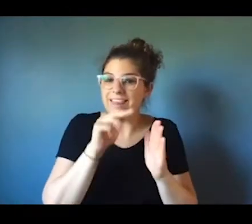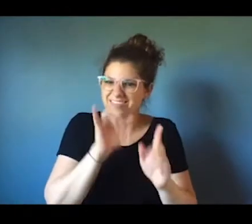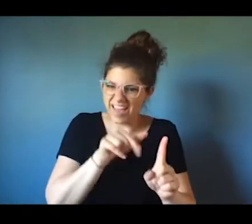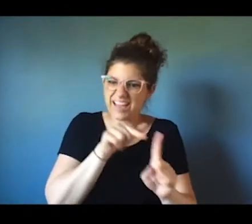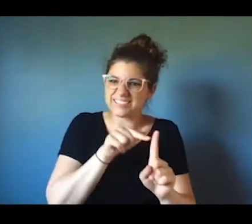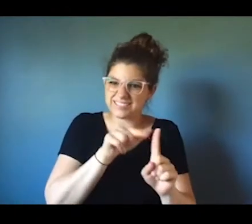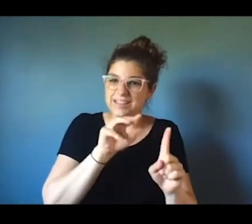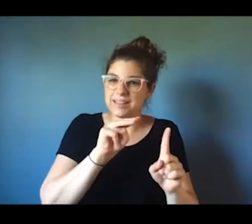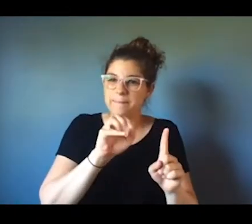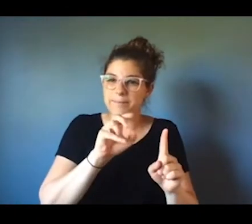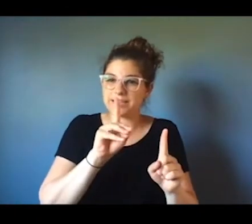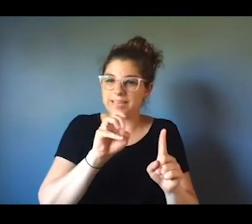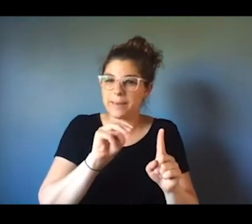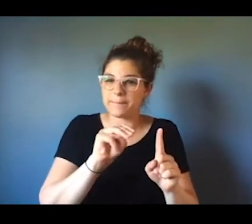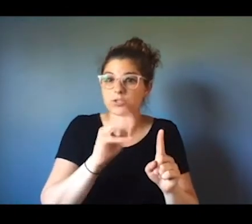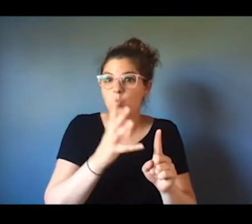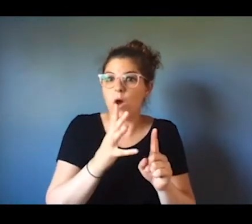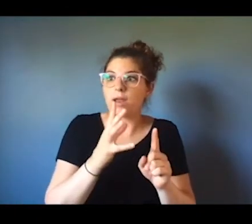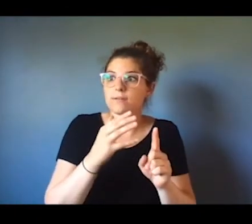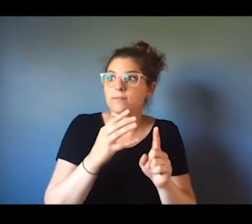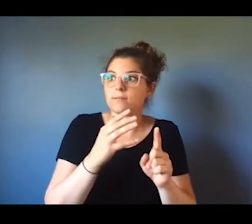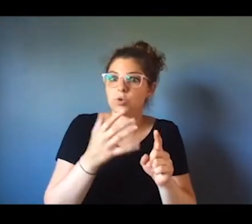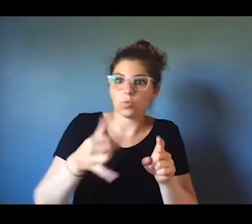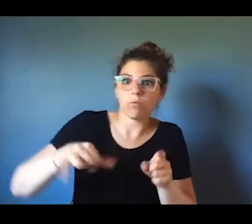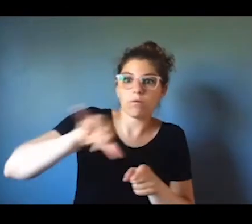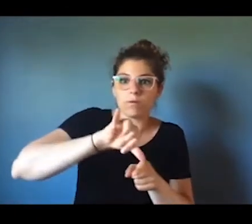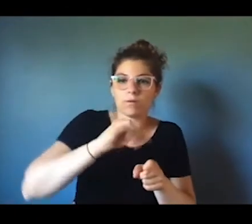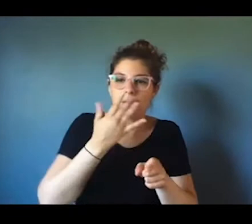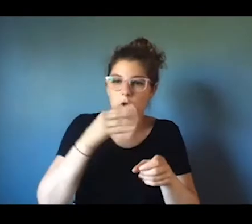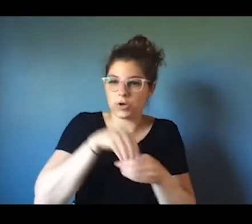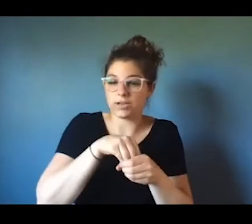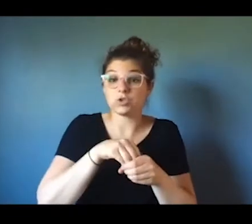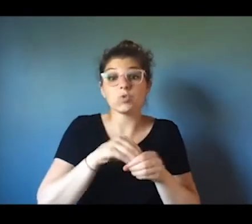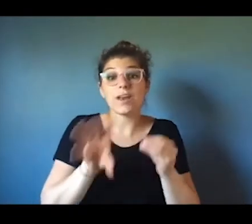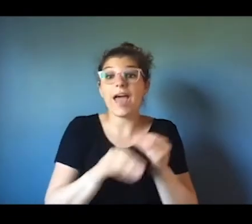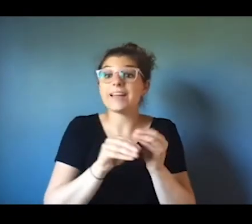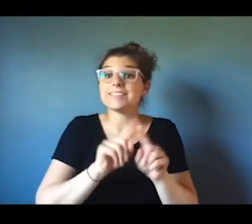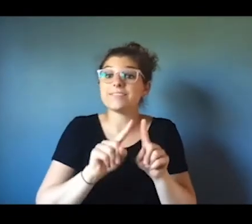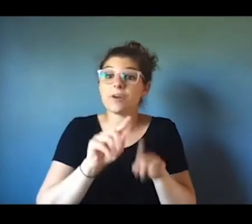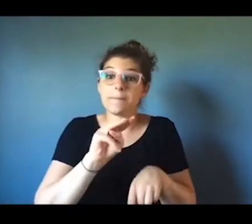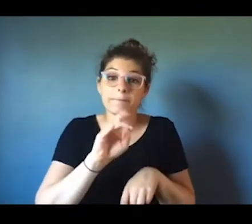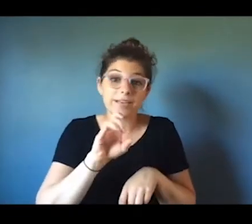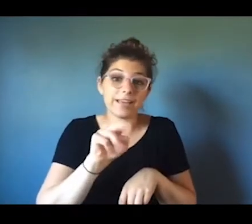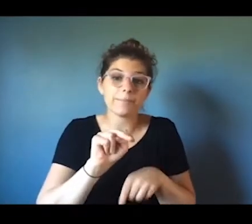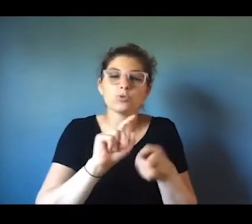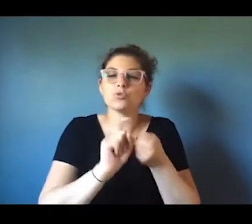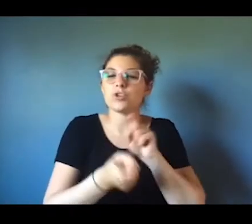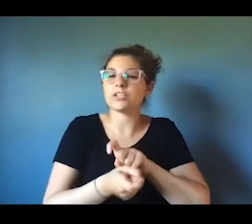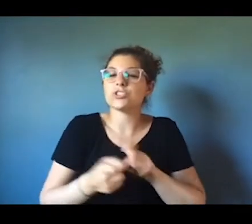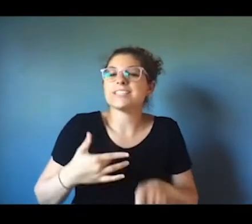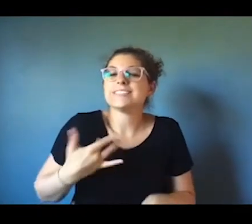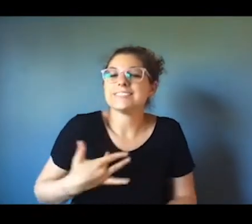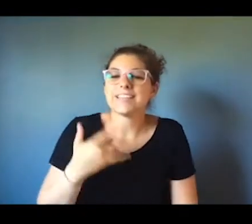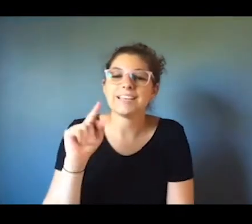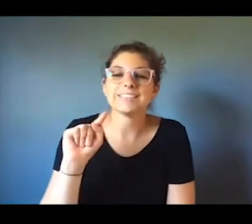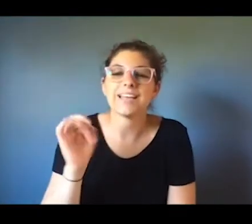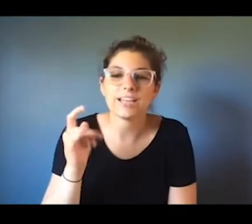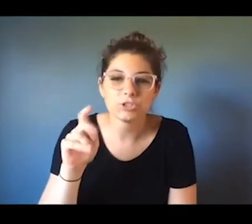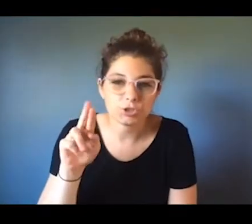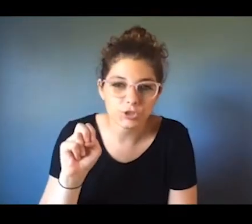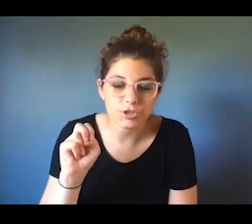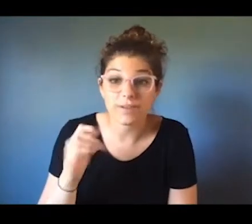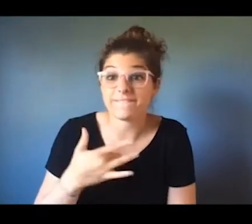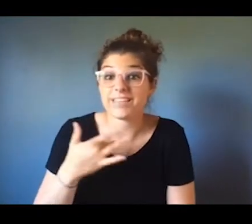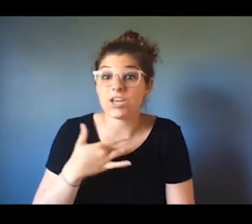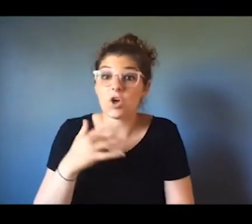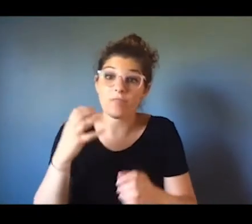paint is the medium. It's what holds the color. So you can add different mediums to a paint to change the texture of it, the way it